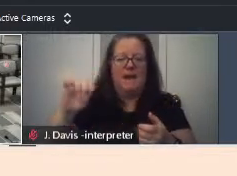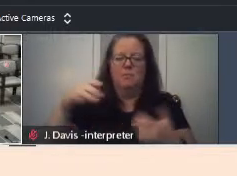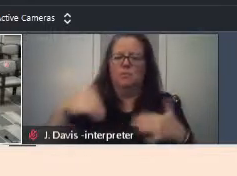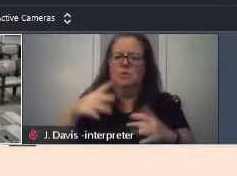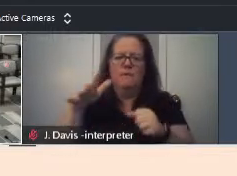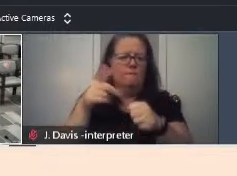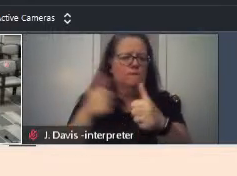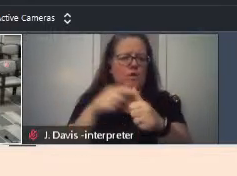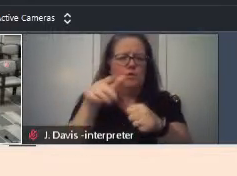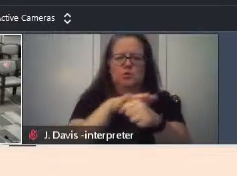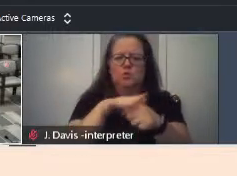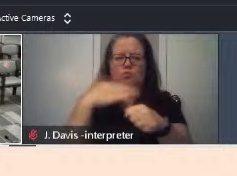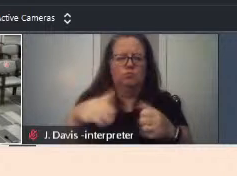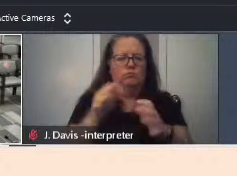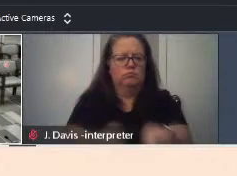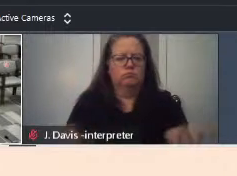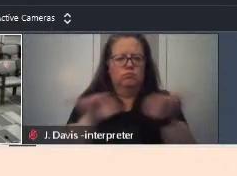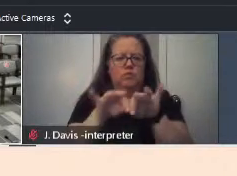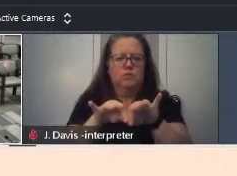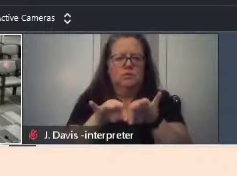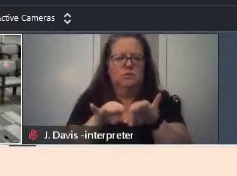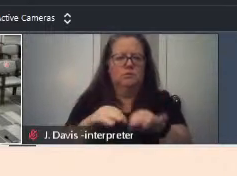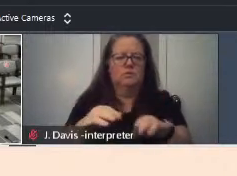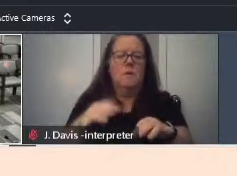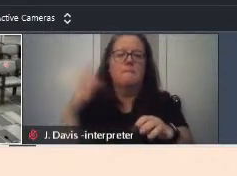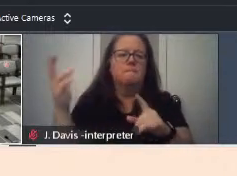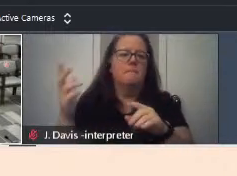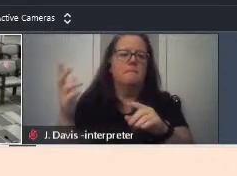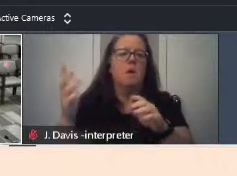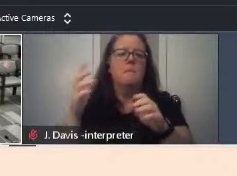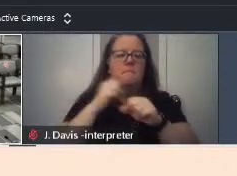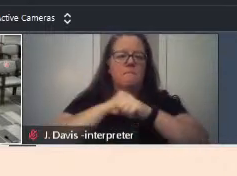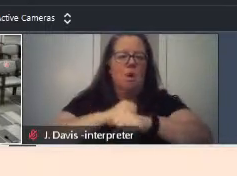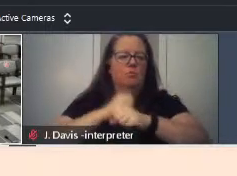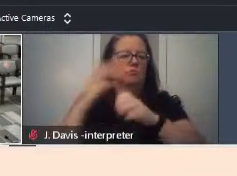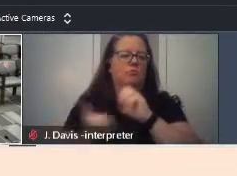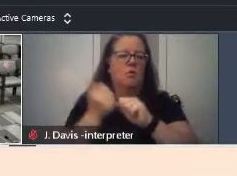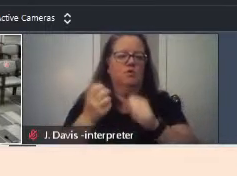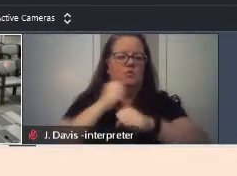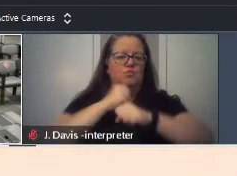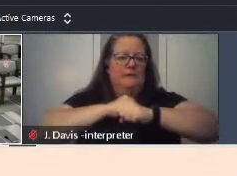important, and it's definitely our highest level of protection. Next slide, please.